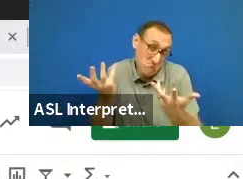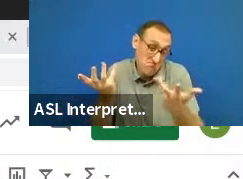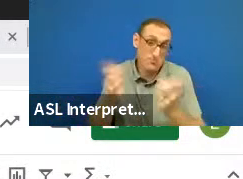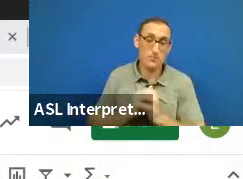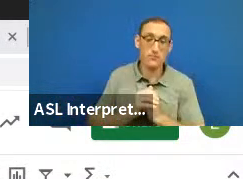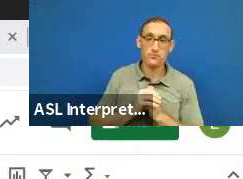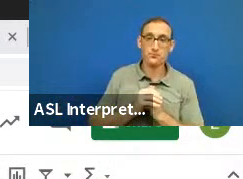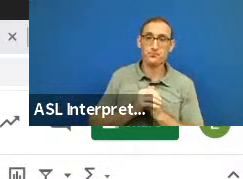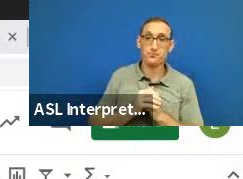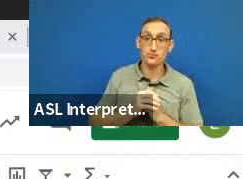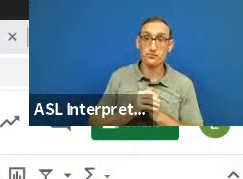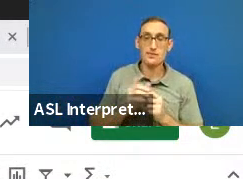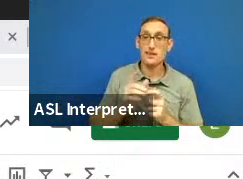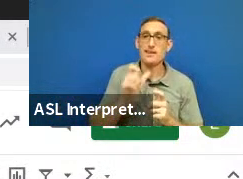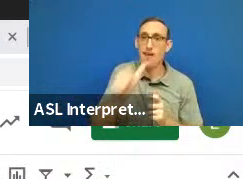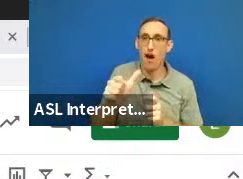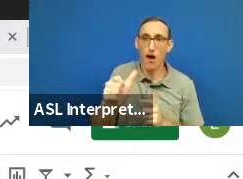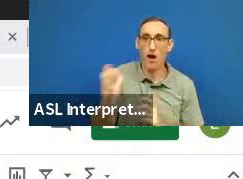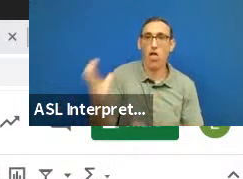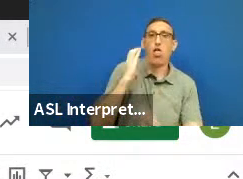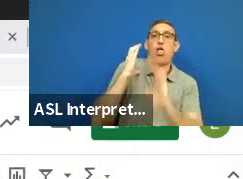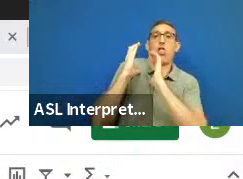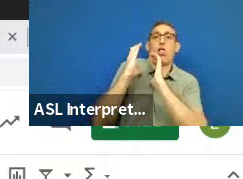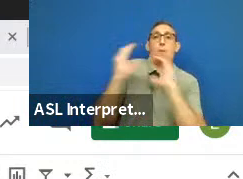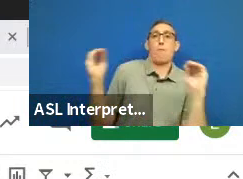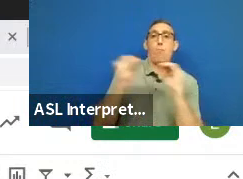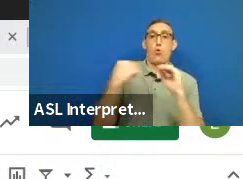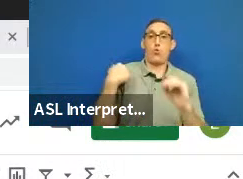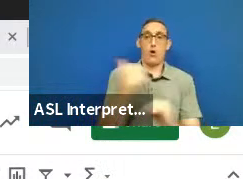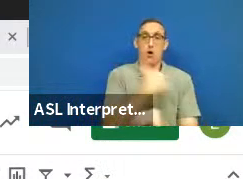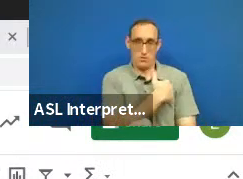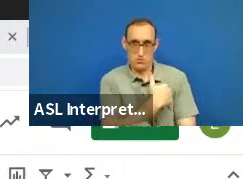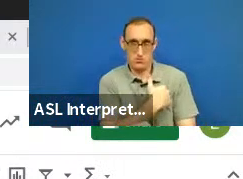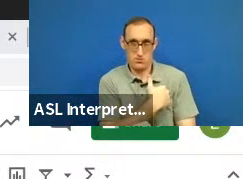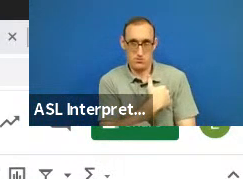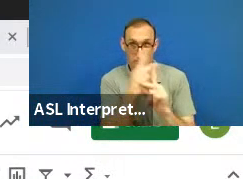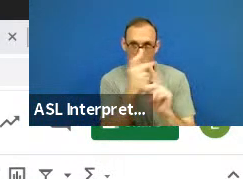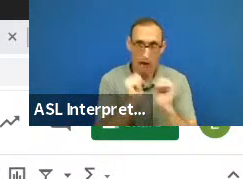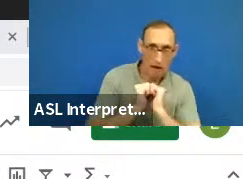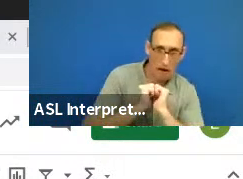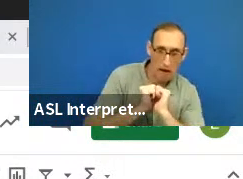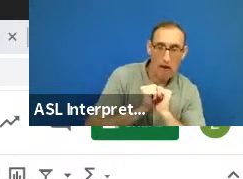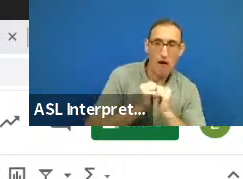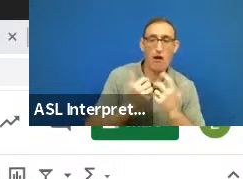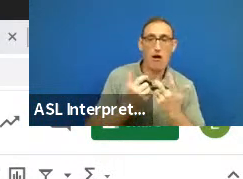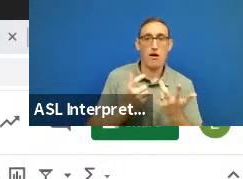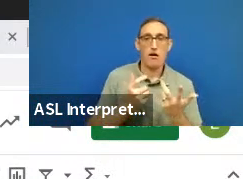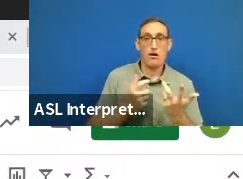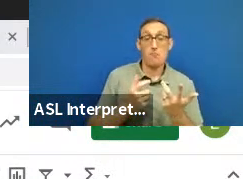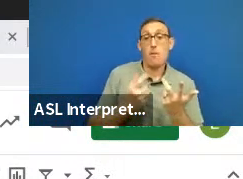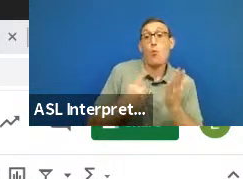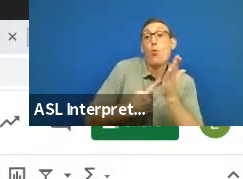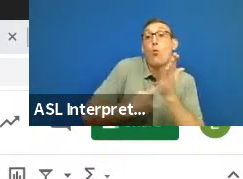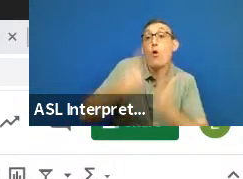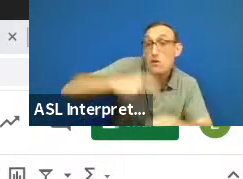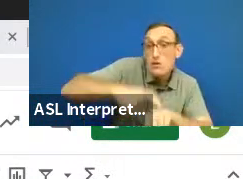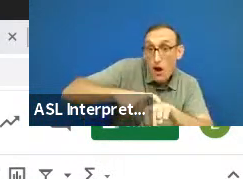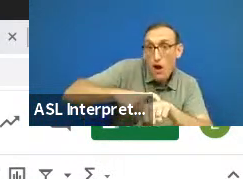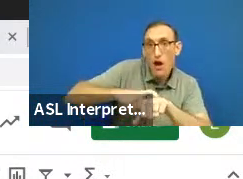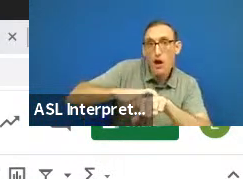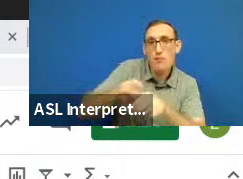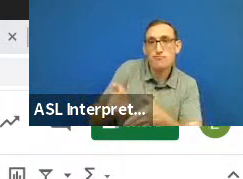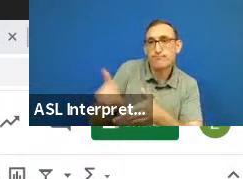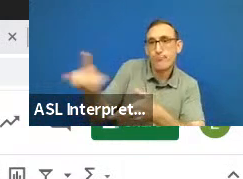figure this out. But I don't see, the harm in this one-time